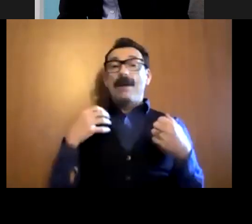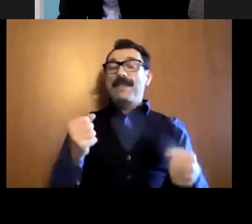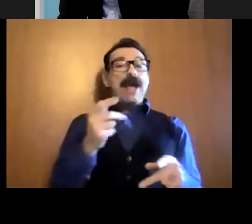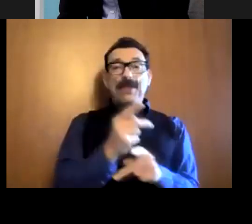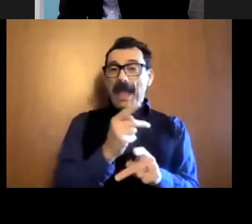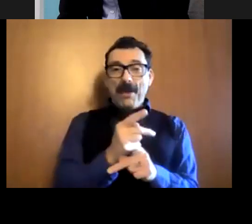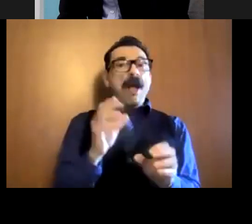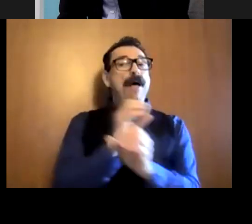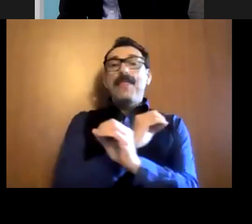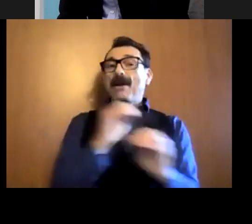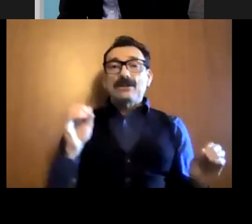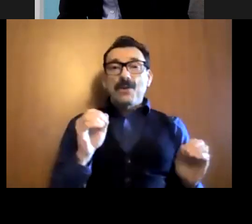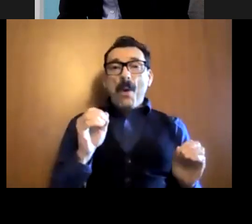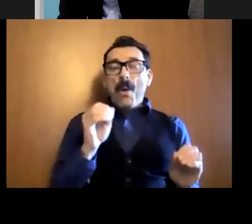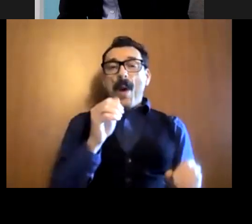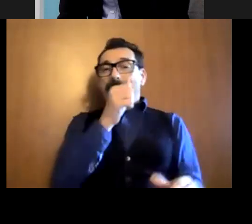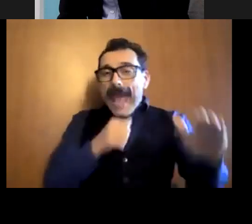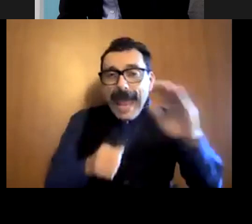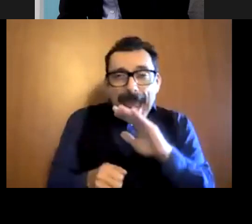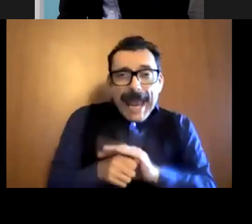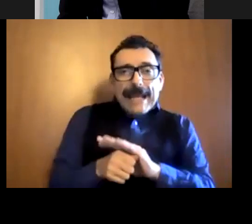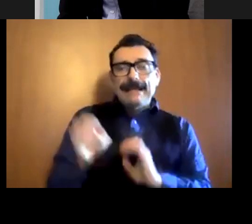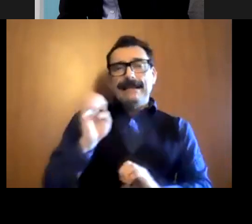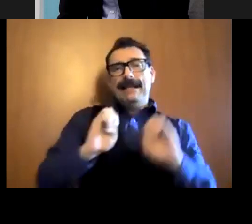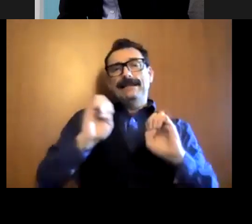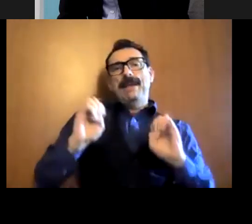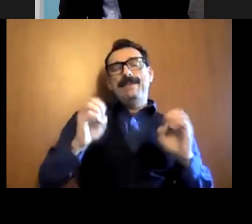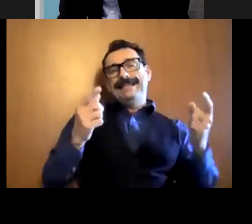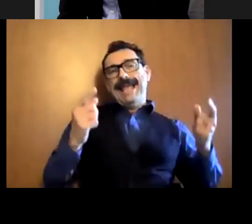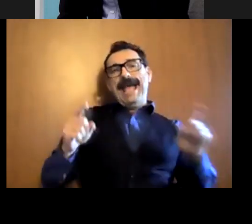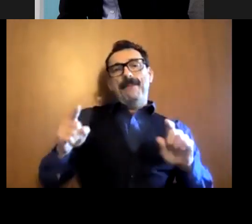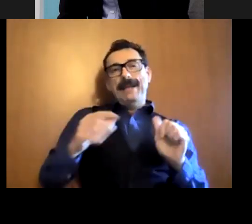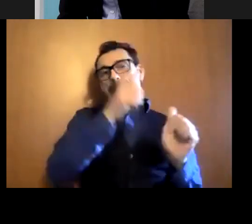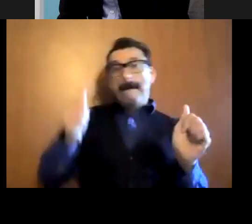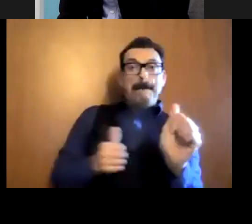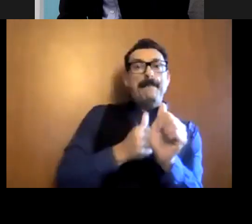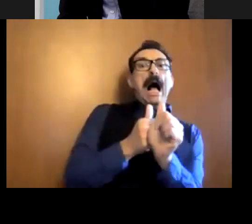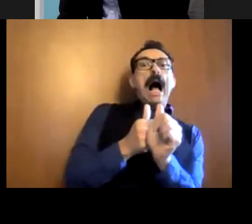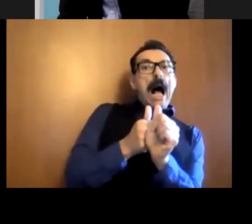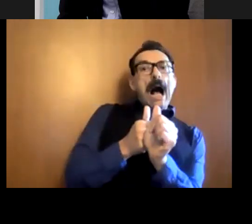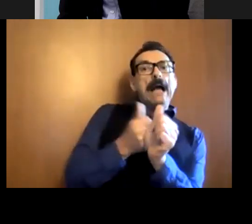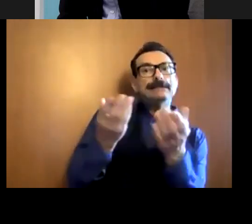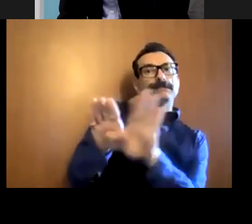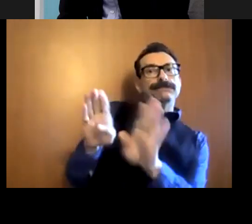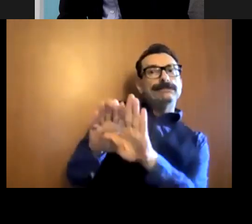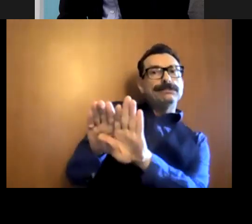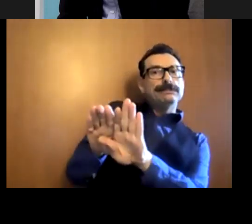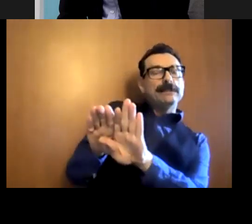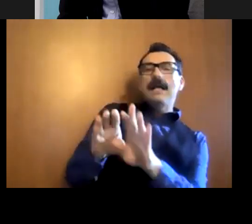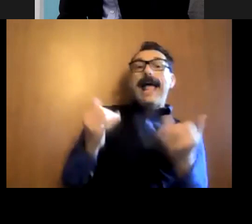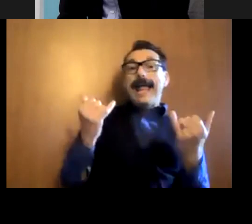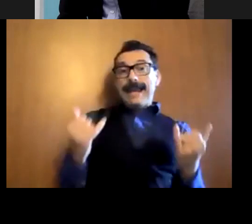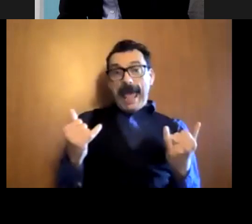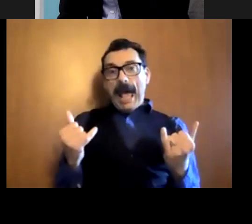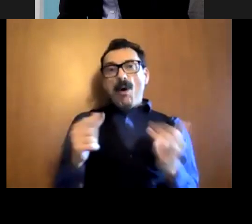behind closed doors. That is why you're seeing these press releases about J&J happen in real time. There has to be real transparency. And I want to